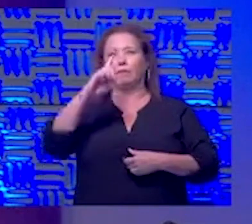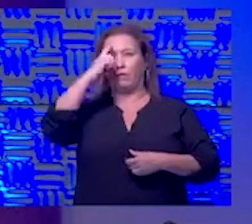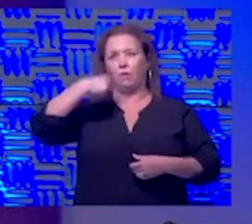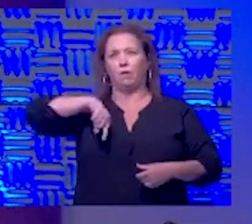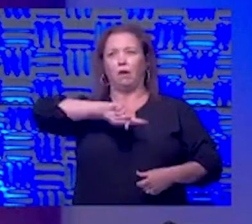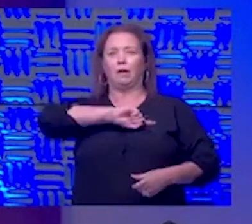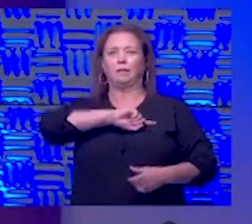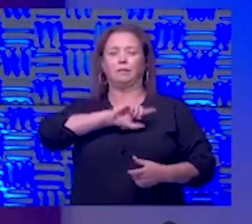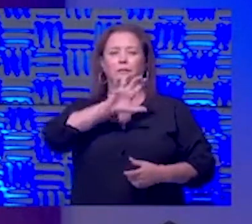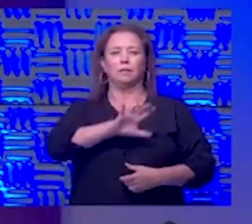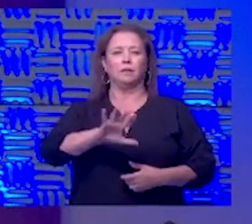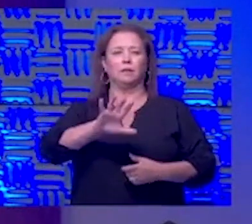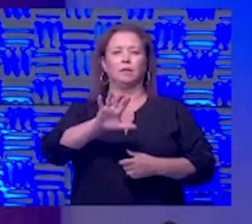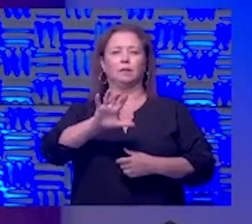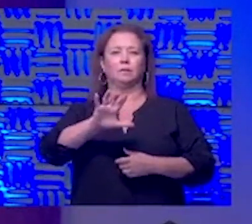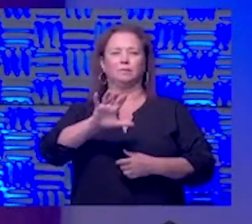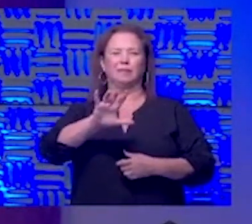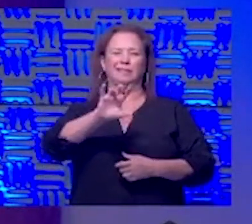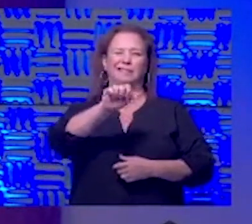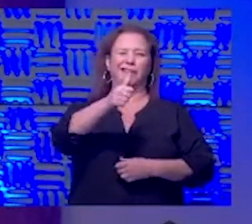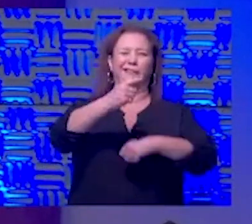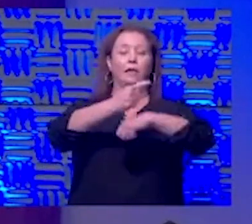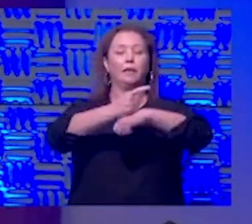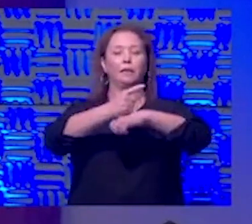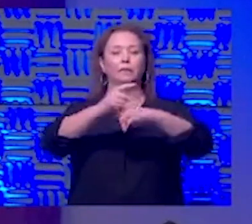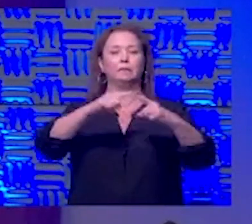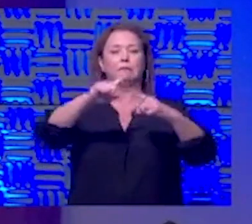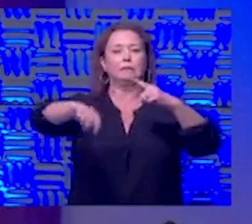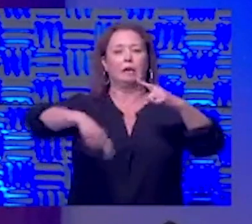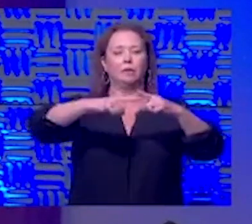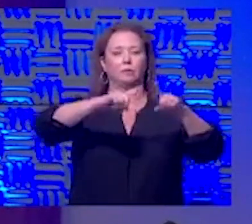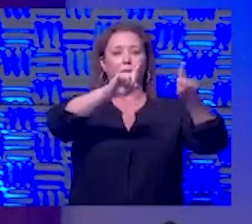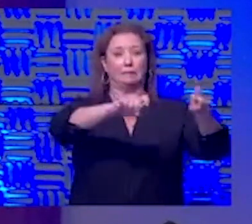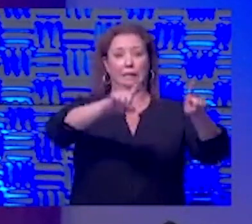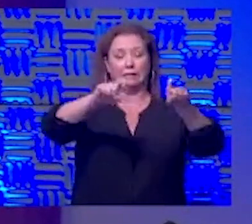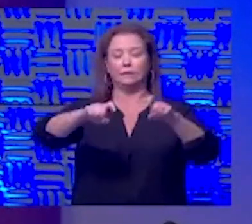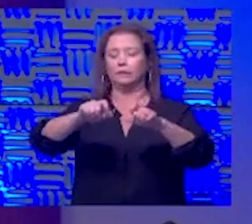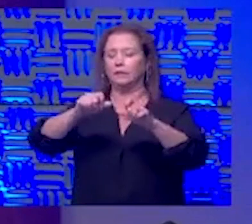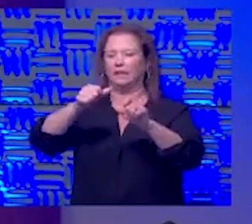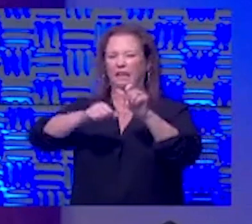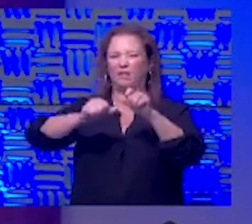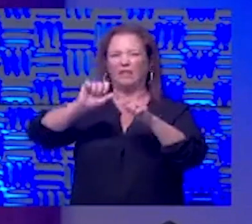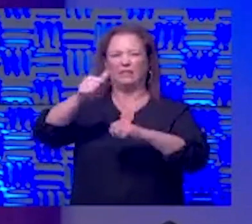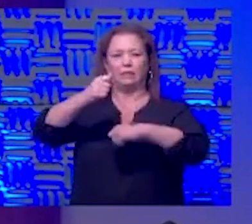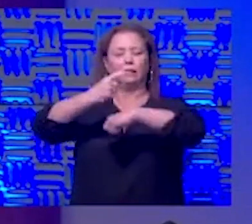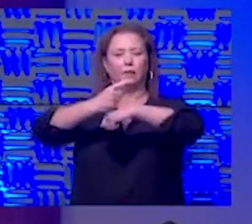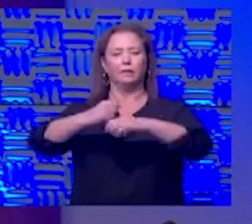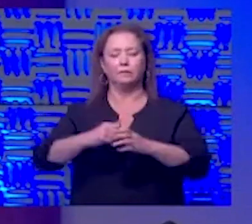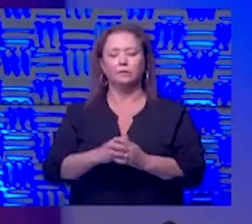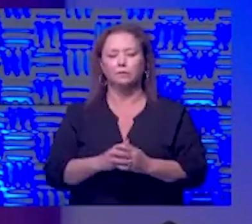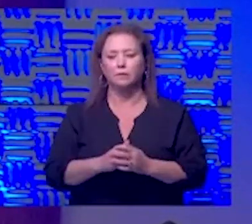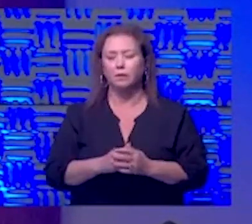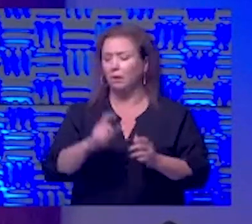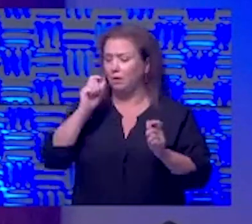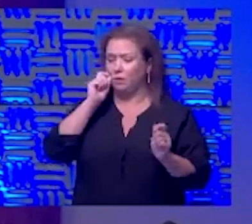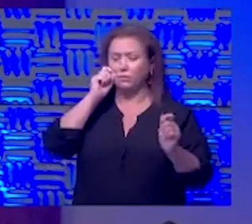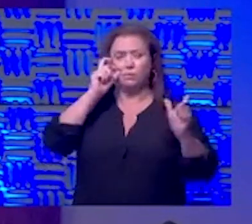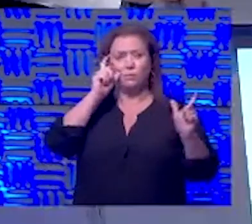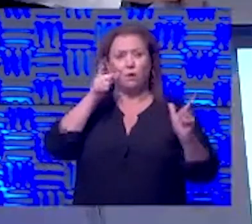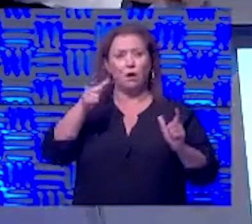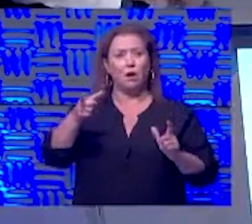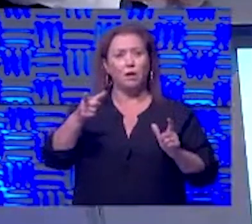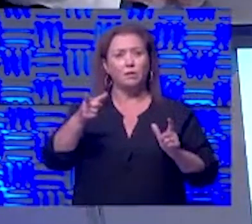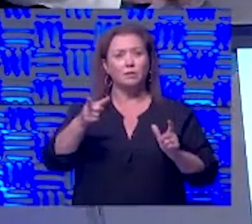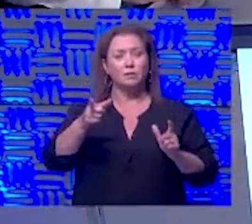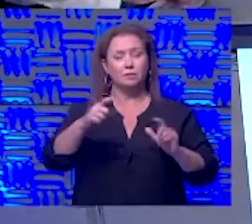we've been doing something around a week and a half, about a 10-day cycle. Okay. And do you the find ones more? we've got. And you get not surprises, but you find a